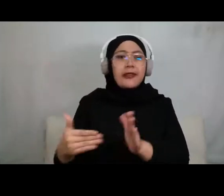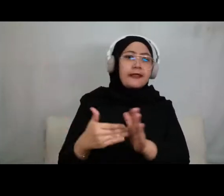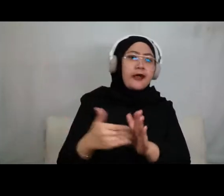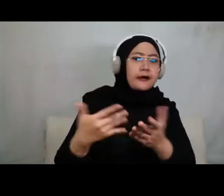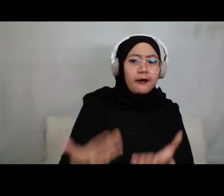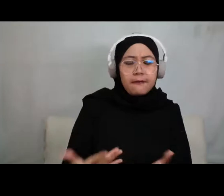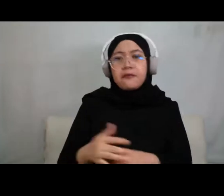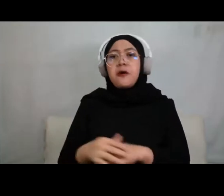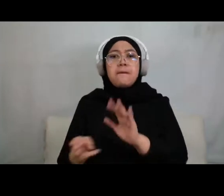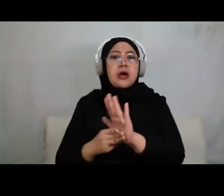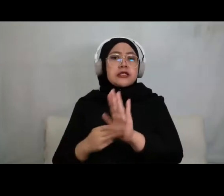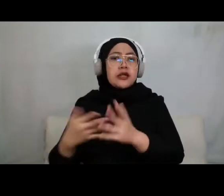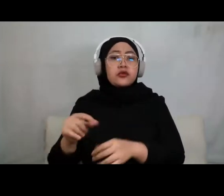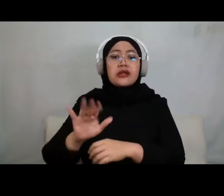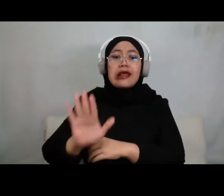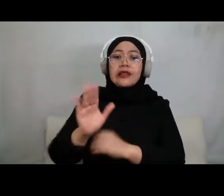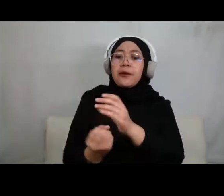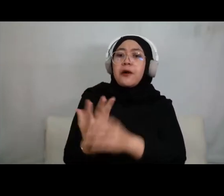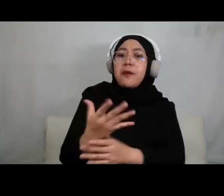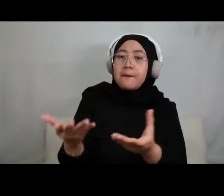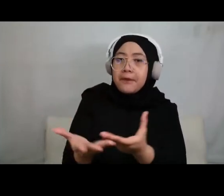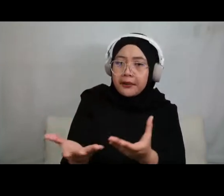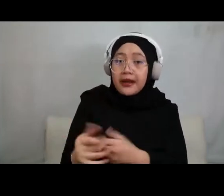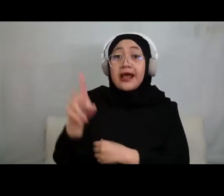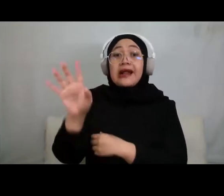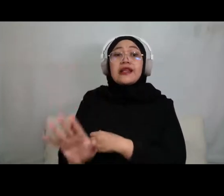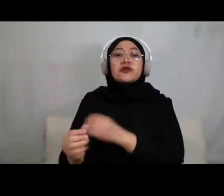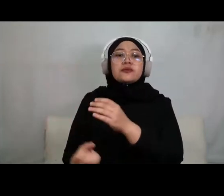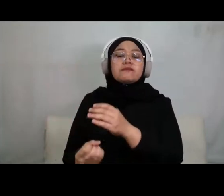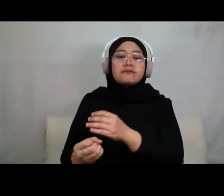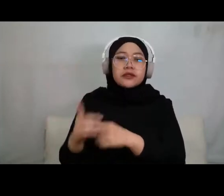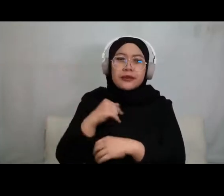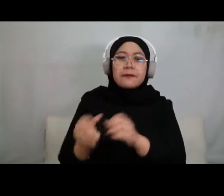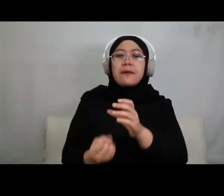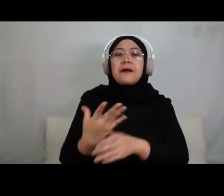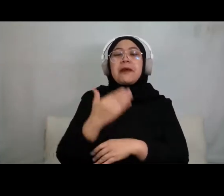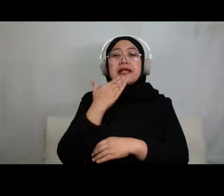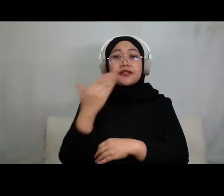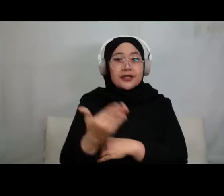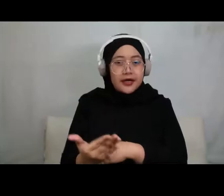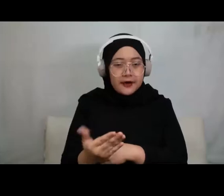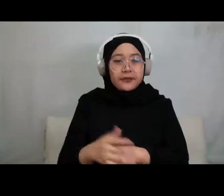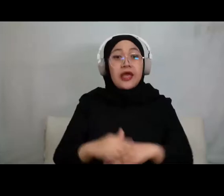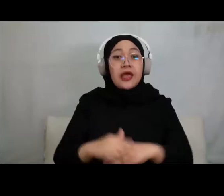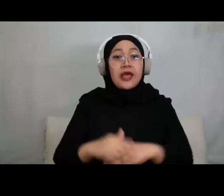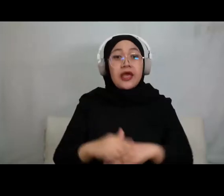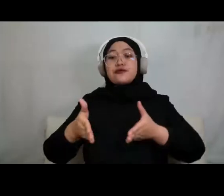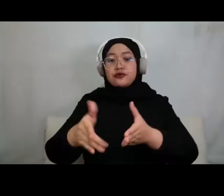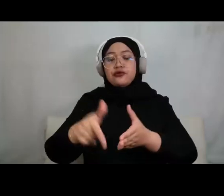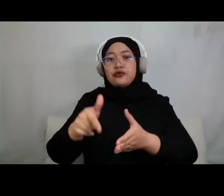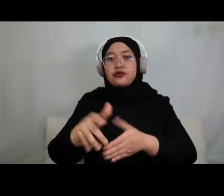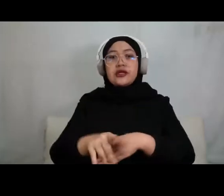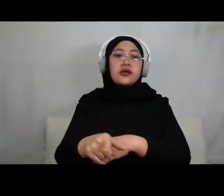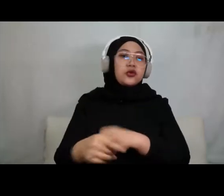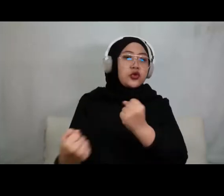on buses. We also need to find the suitable technology and also infrastructure to support the operation for these BRT buses. There are also